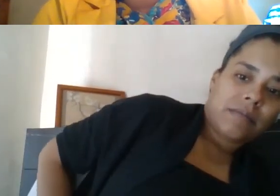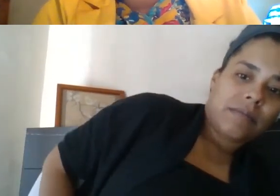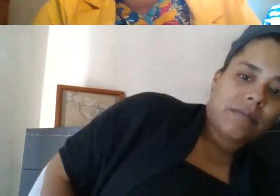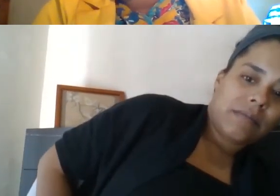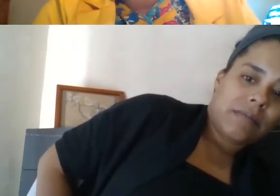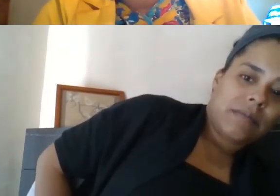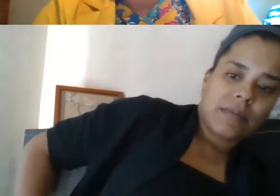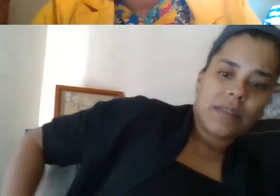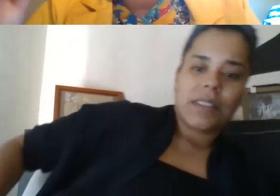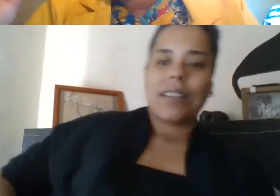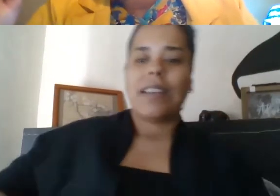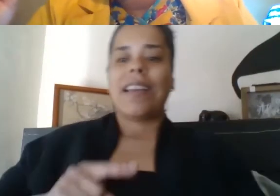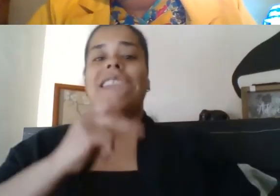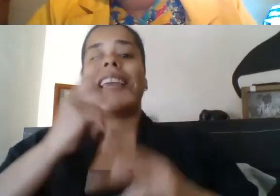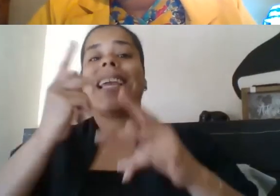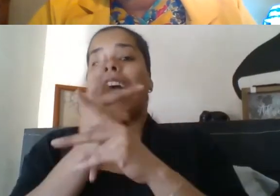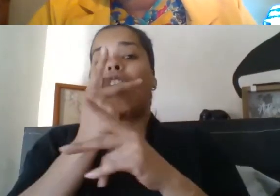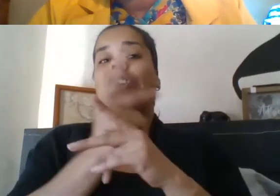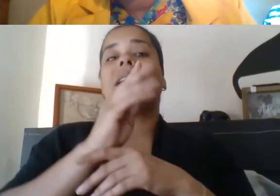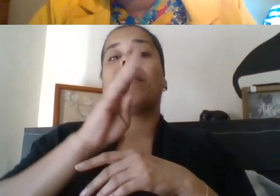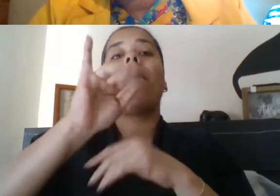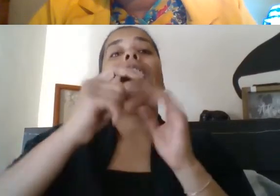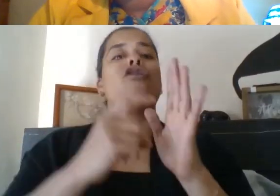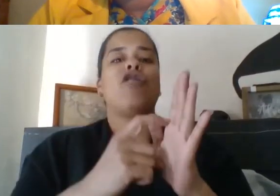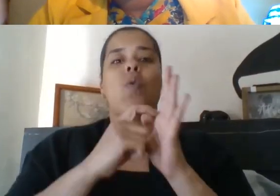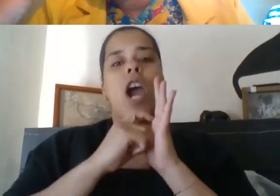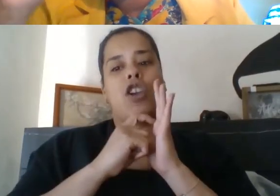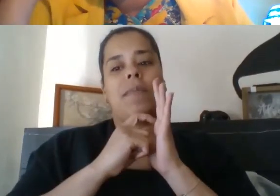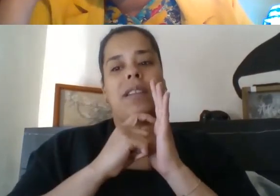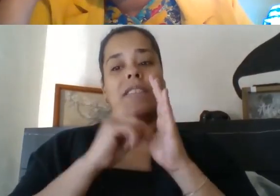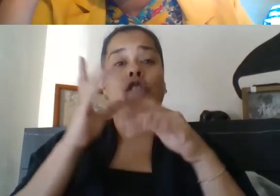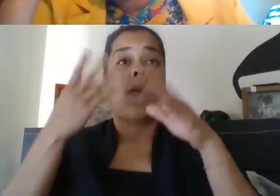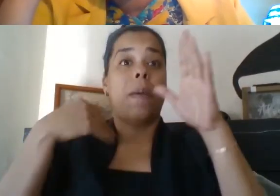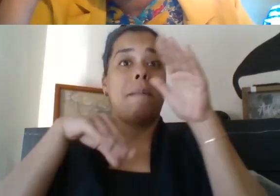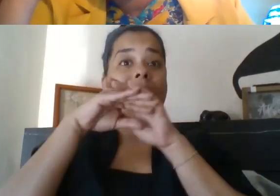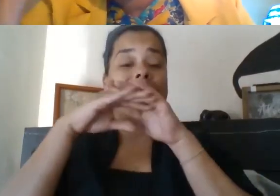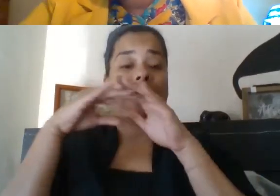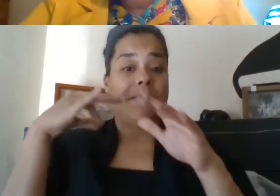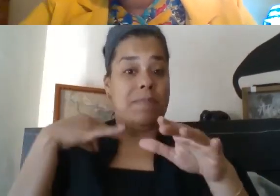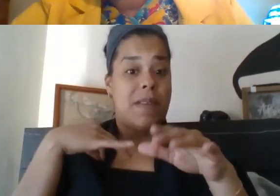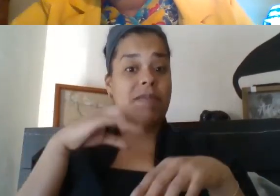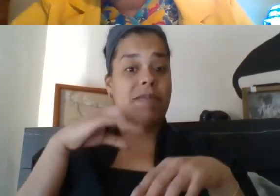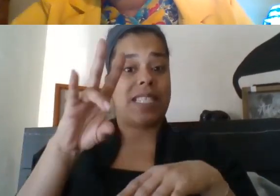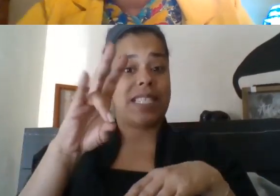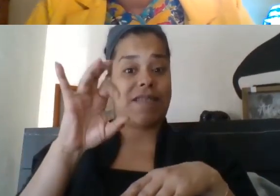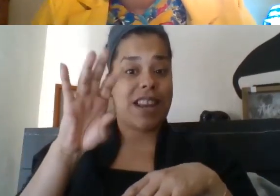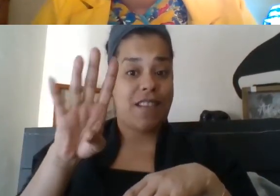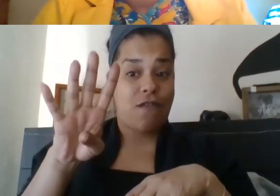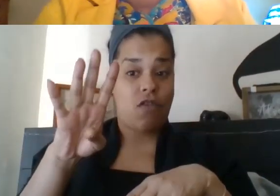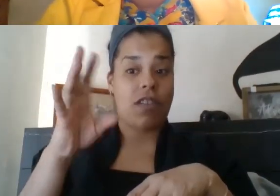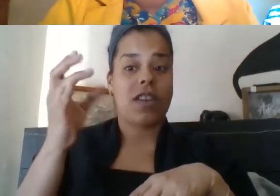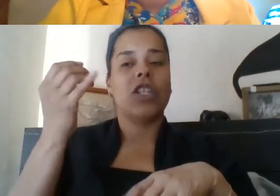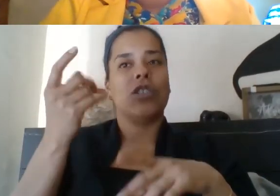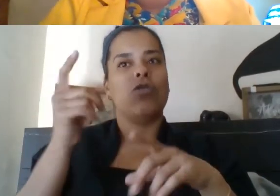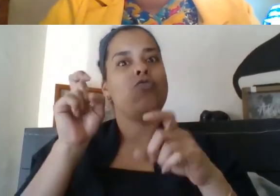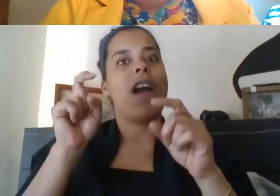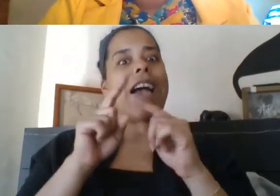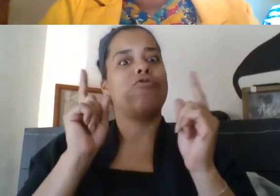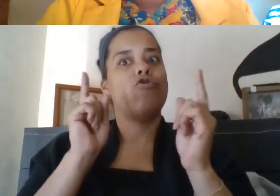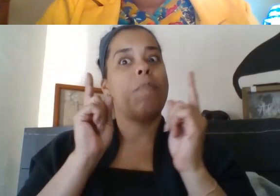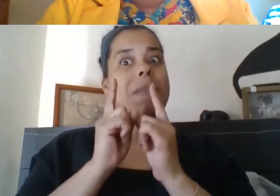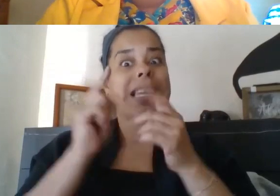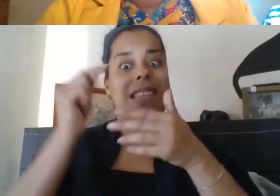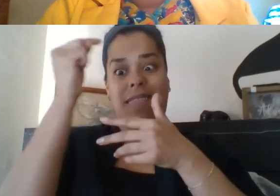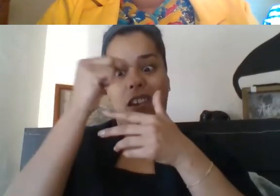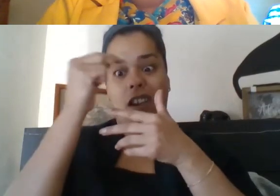it by the requirements. So the maximum benefit that you can get is $794. So you have to meet the requirements of being